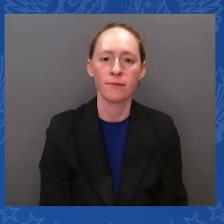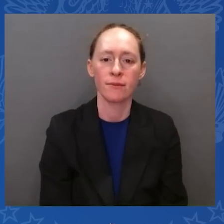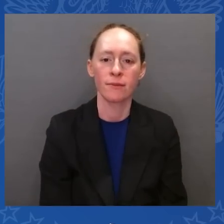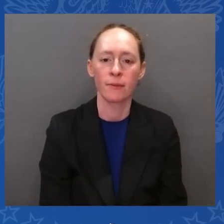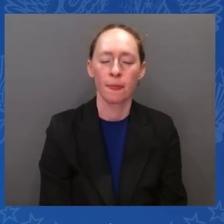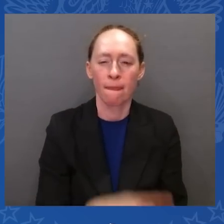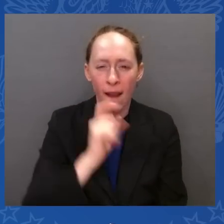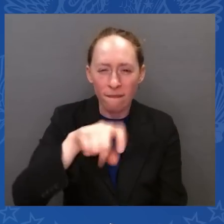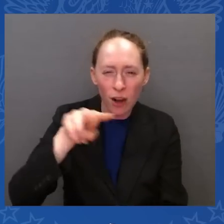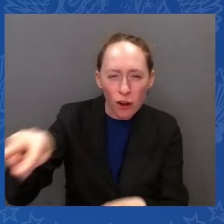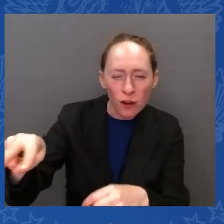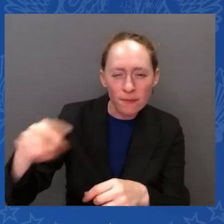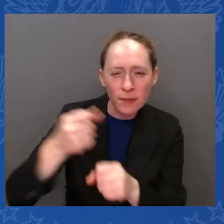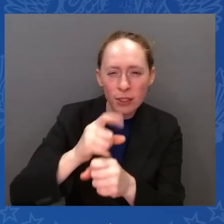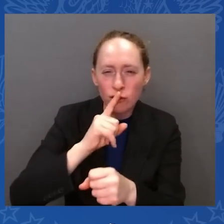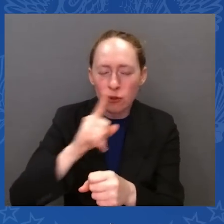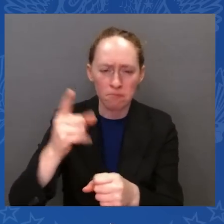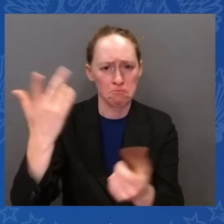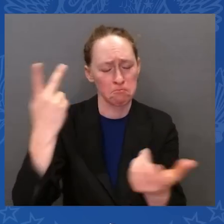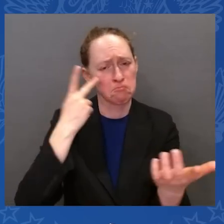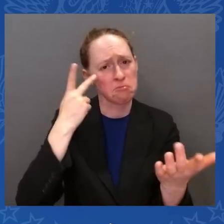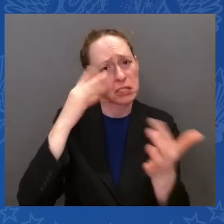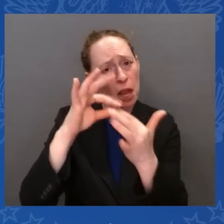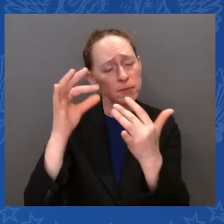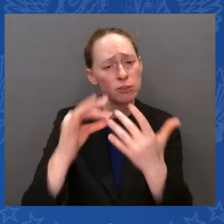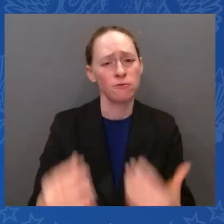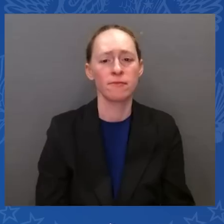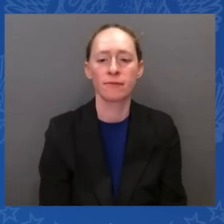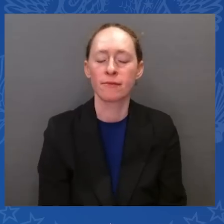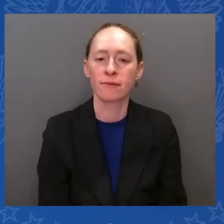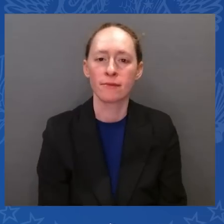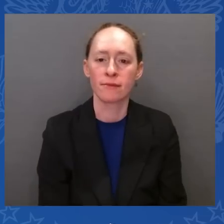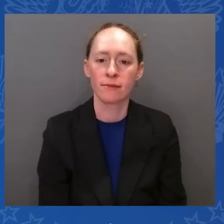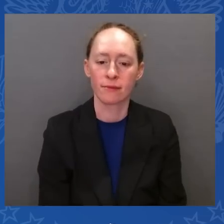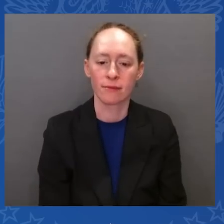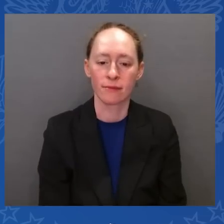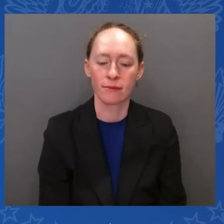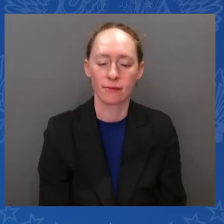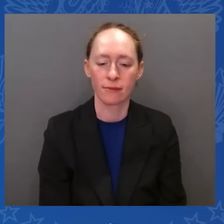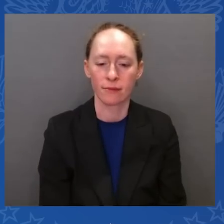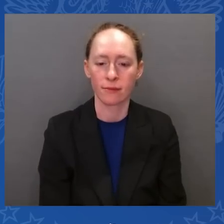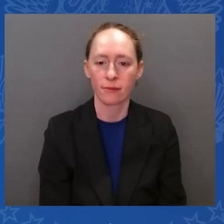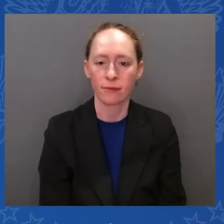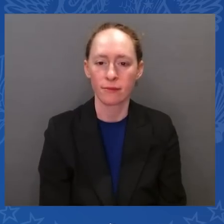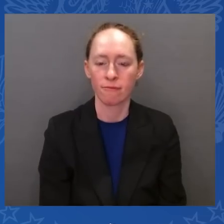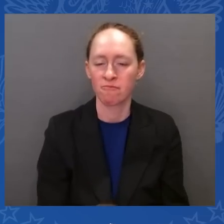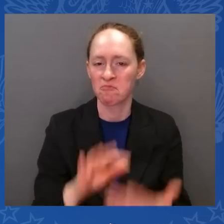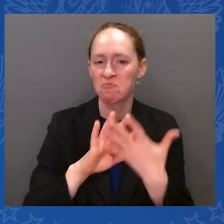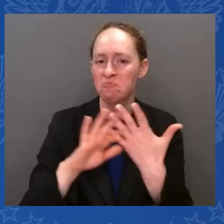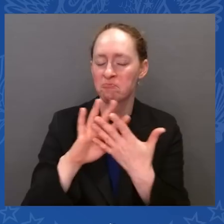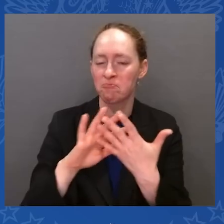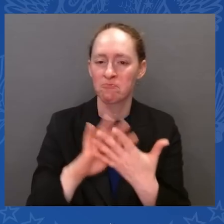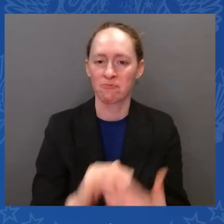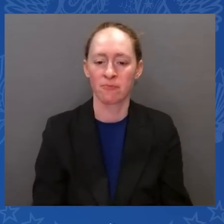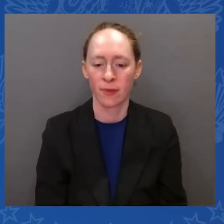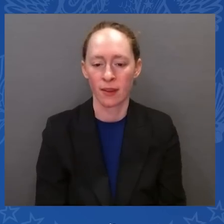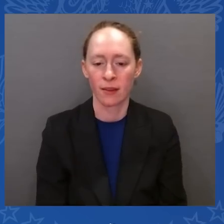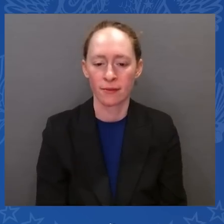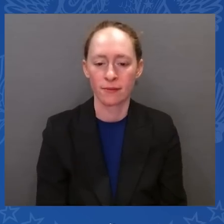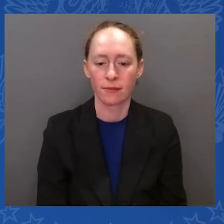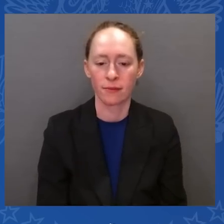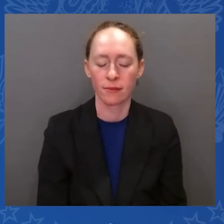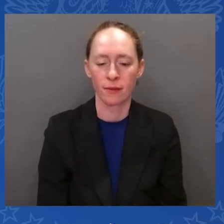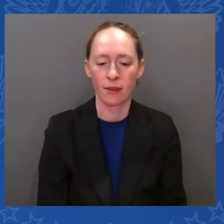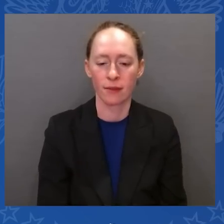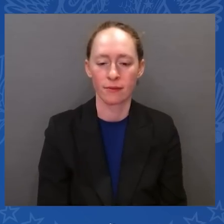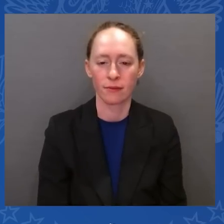what obligations were there made, commitments made, the money not dispersed, et cetera. I have to take a hard look at it.